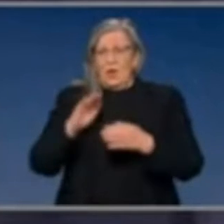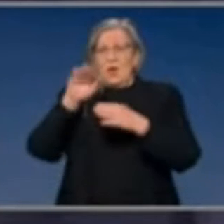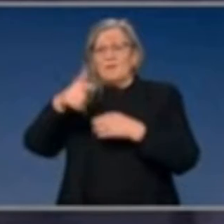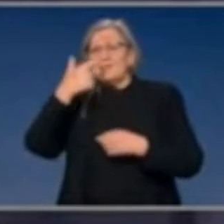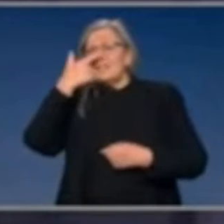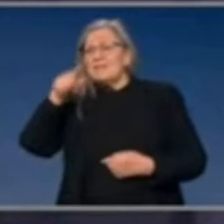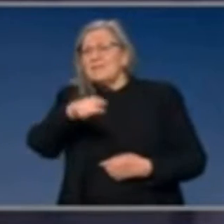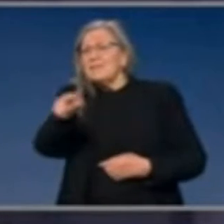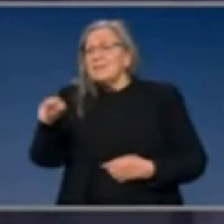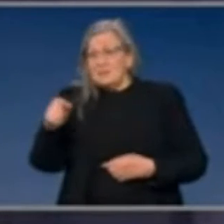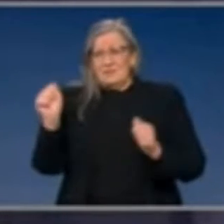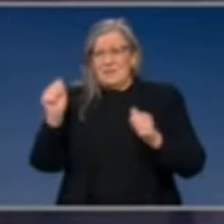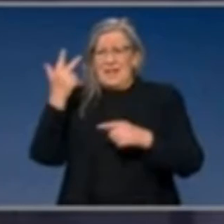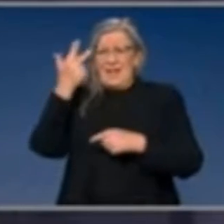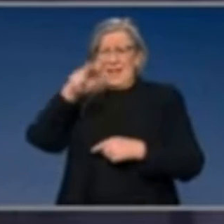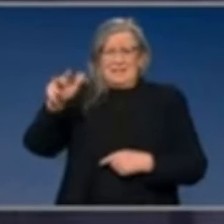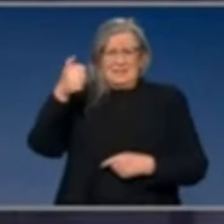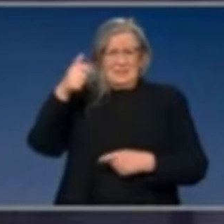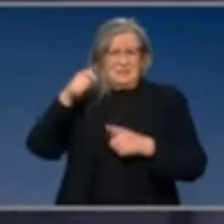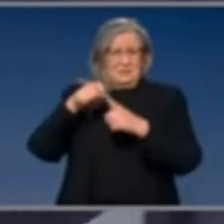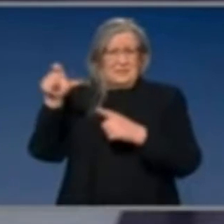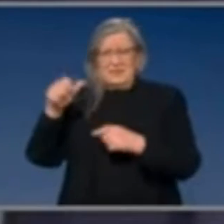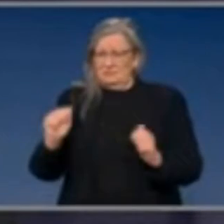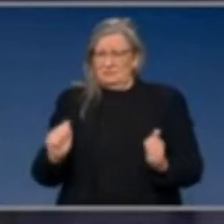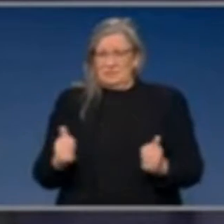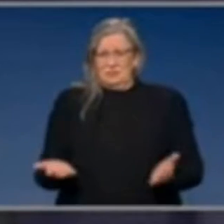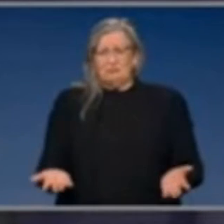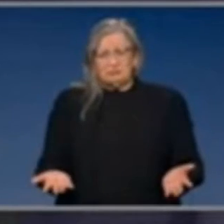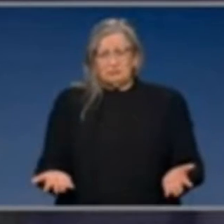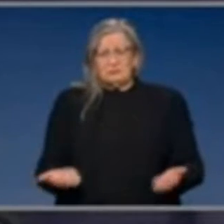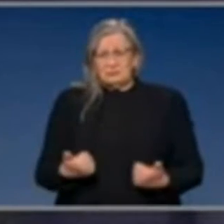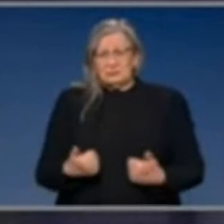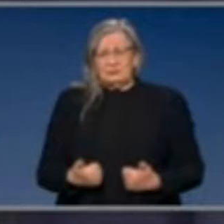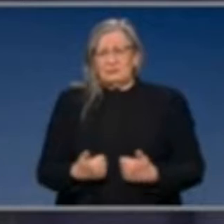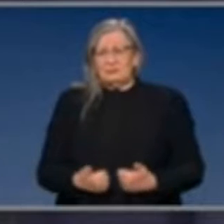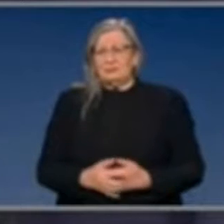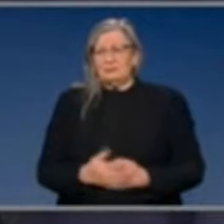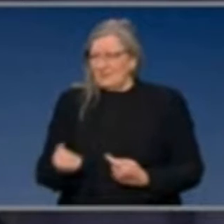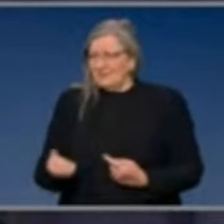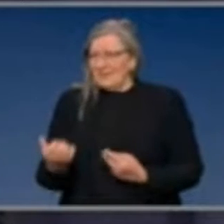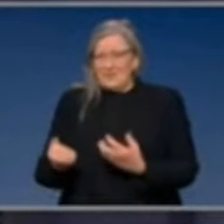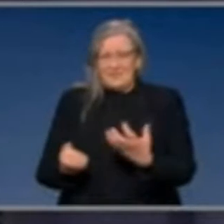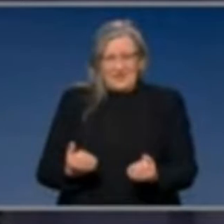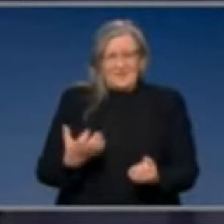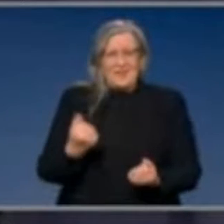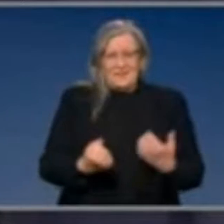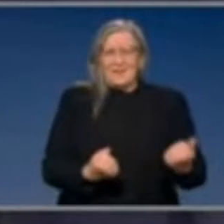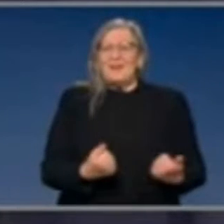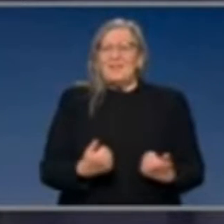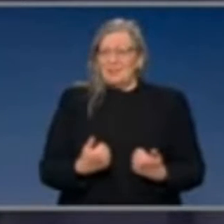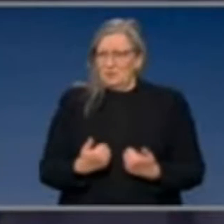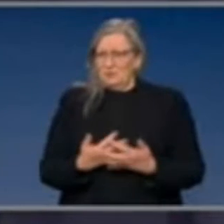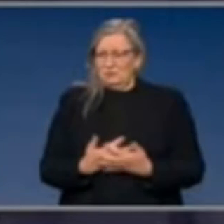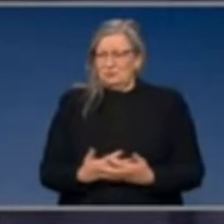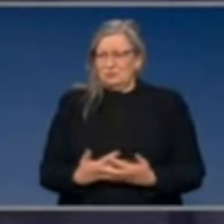threshold at 86.6%. So these things are happening on a grand scale. In